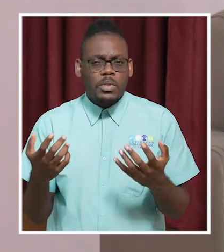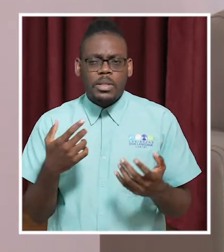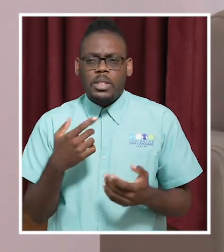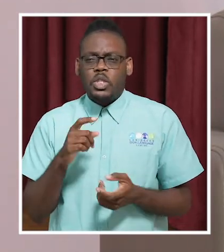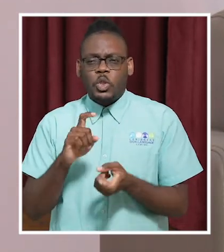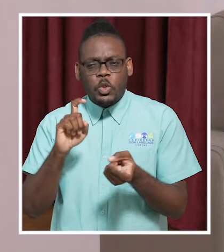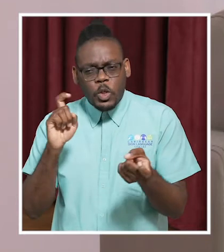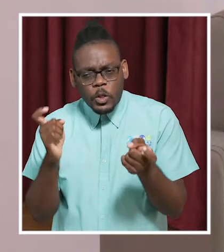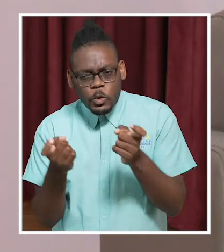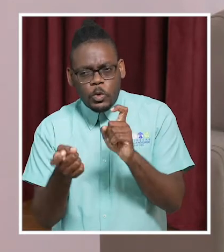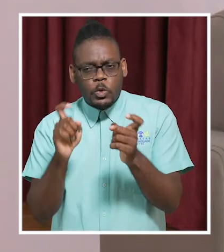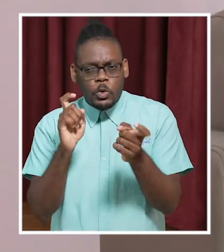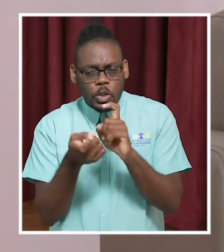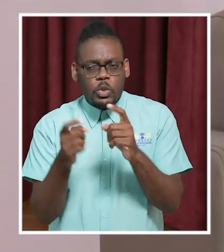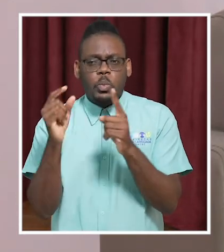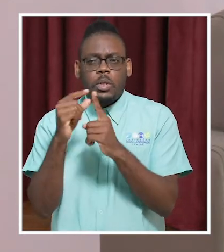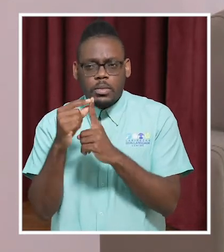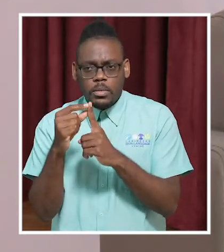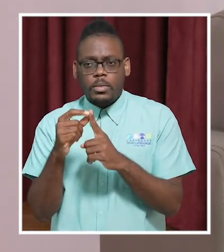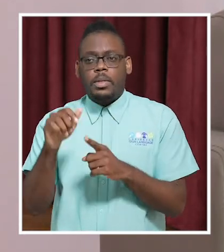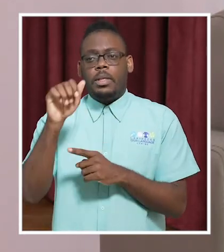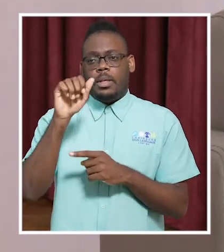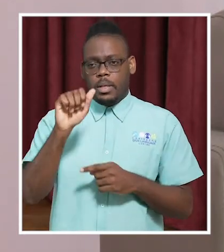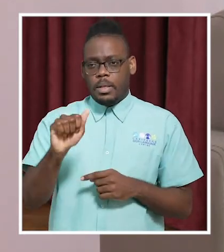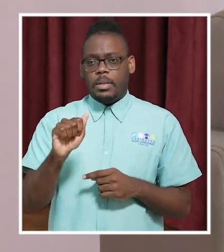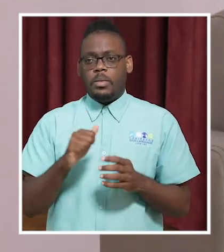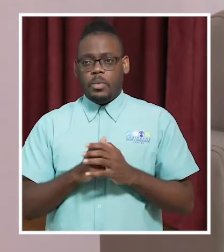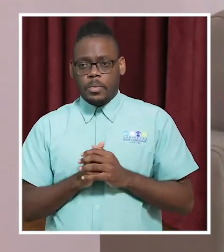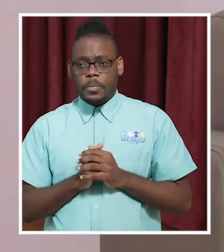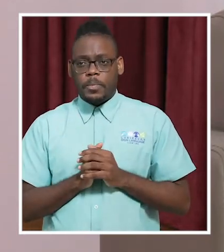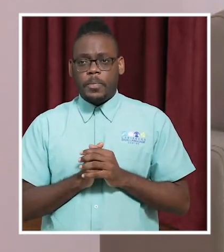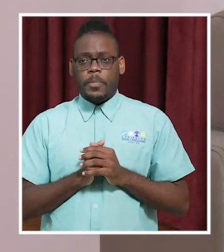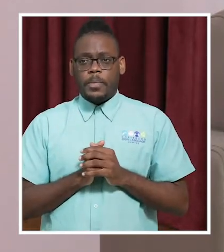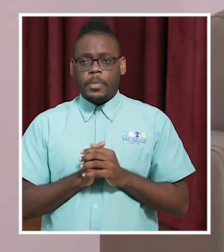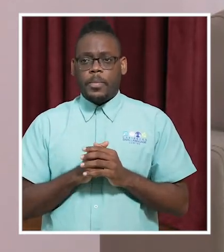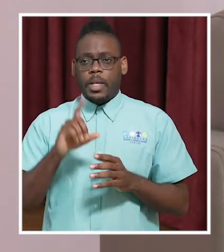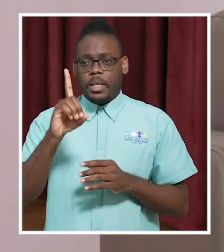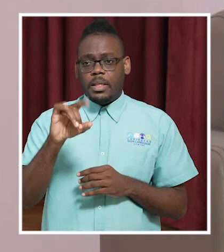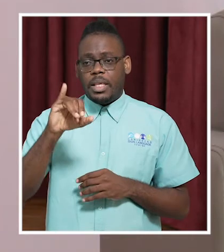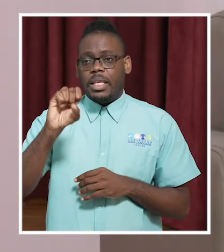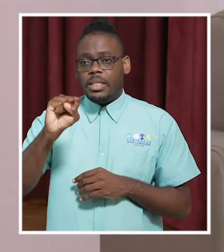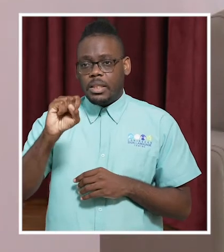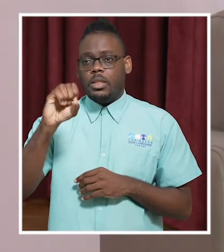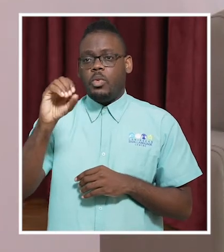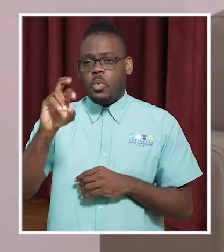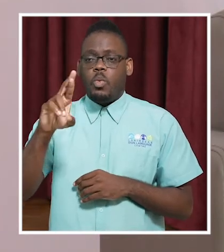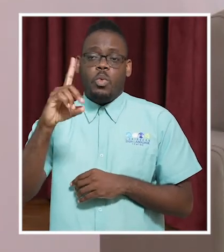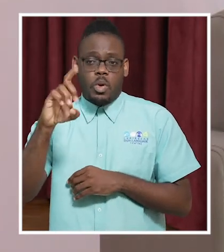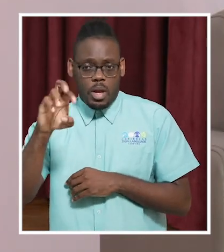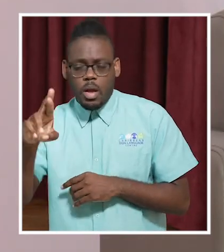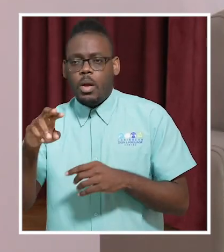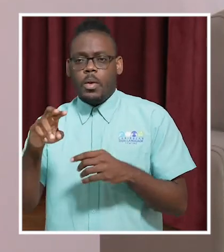a disorder. The children are very creative, and so we have to treat them with the respect that they